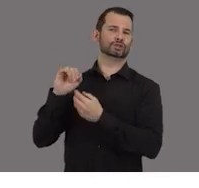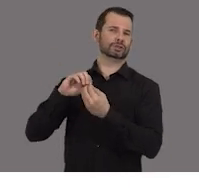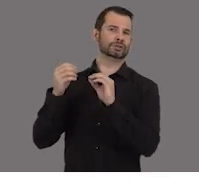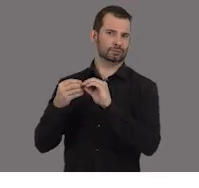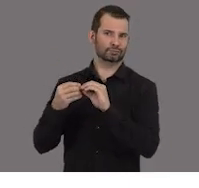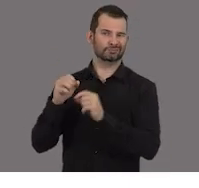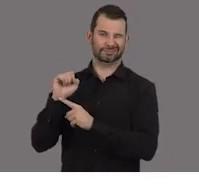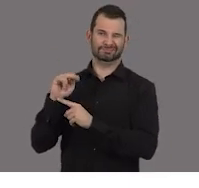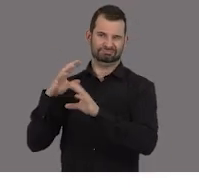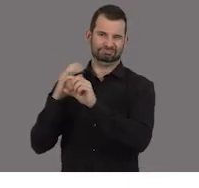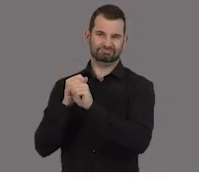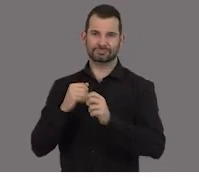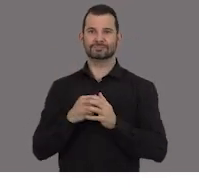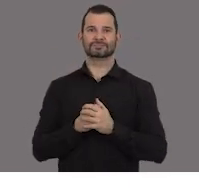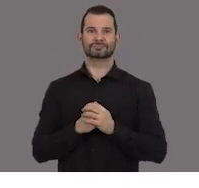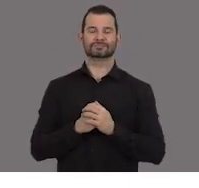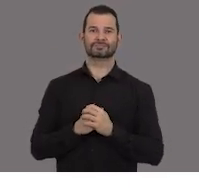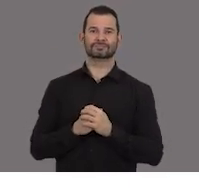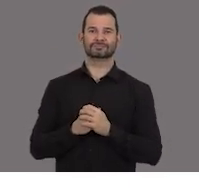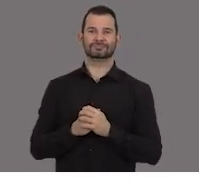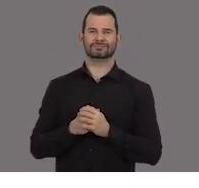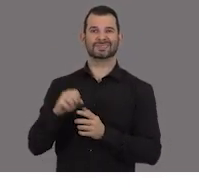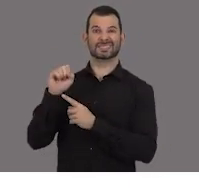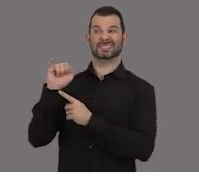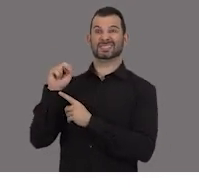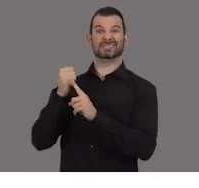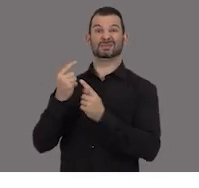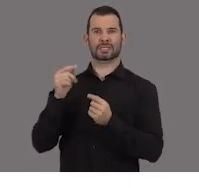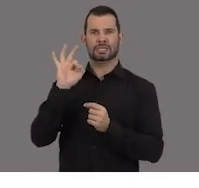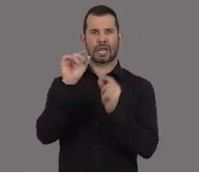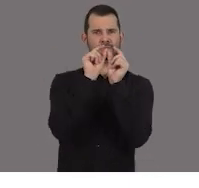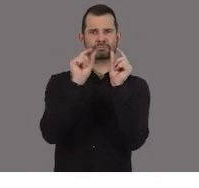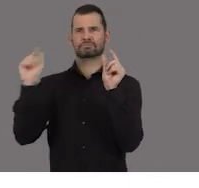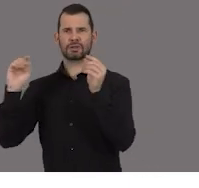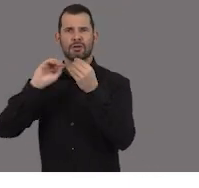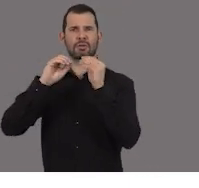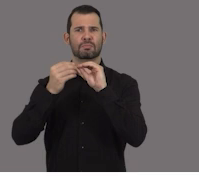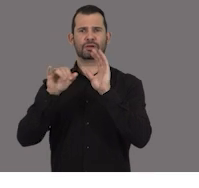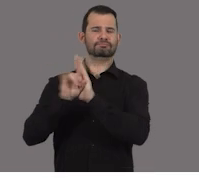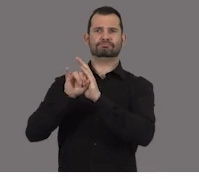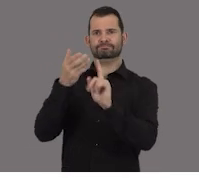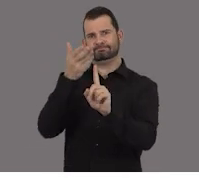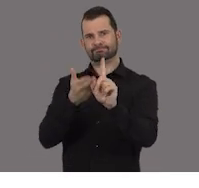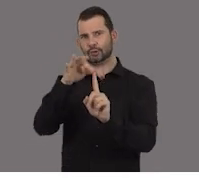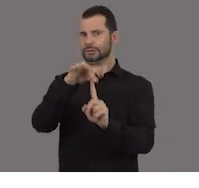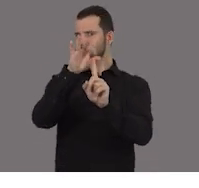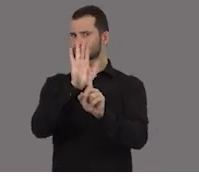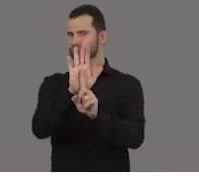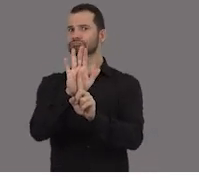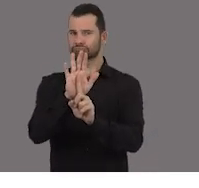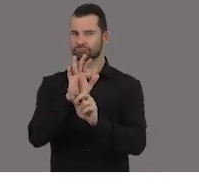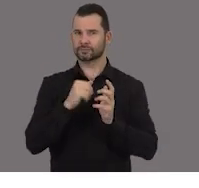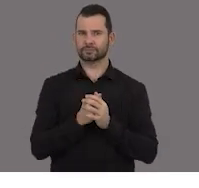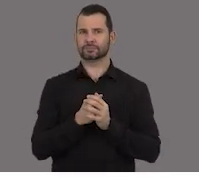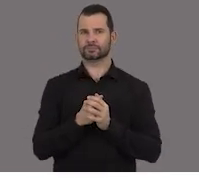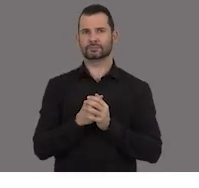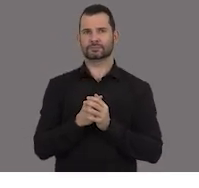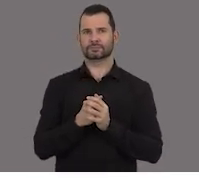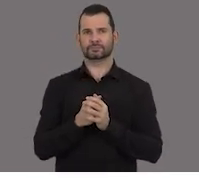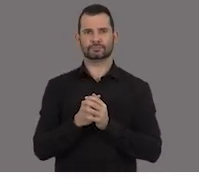taxes, you need a social insurance number, also called a SIN. A SIN is a